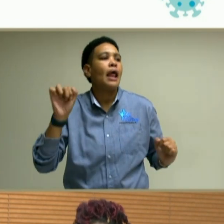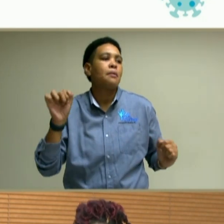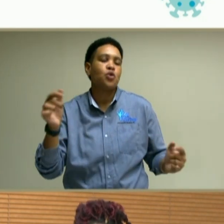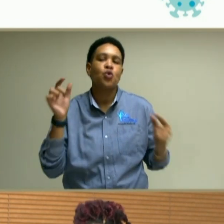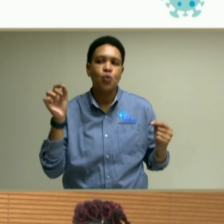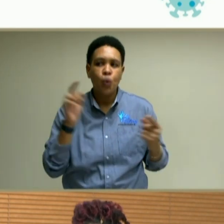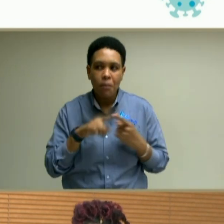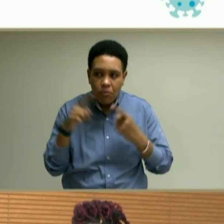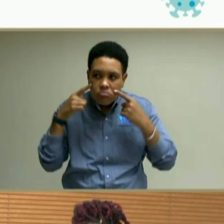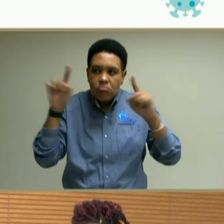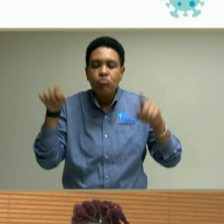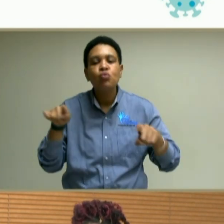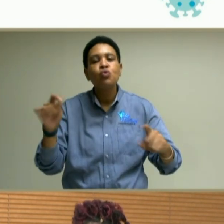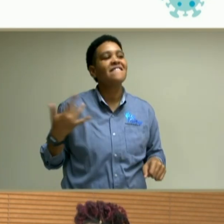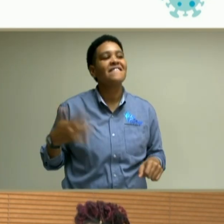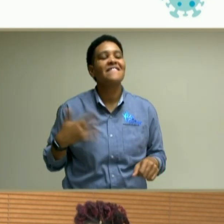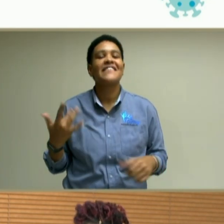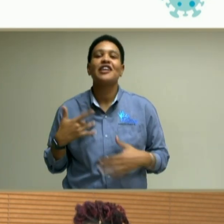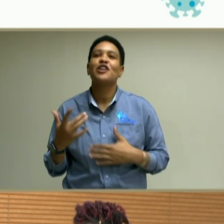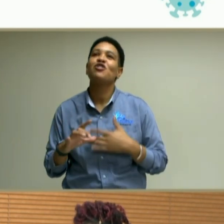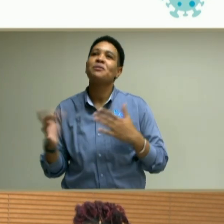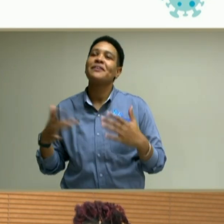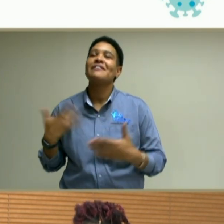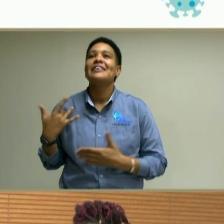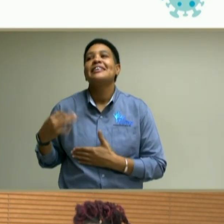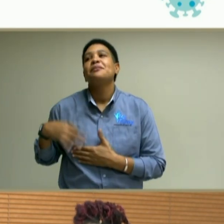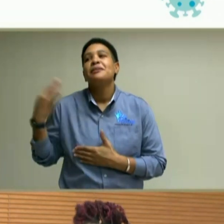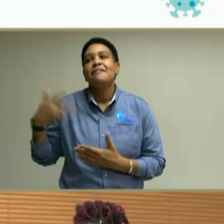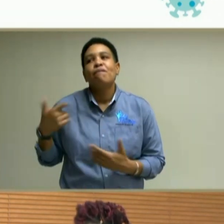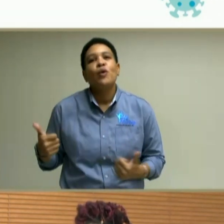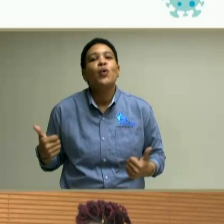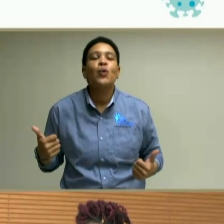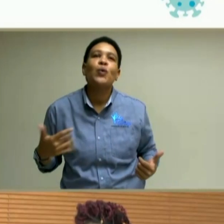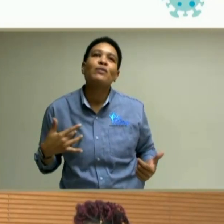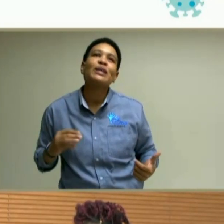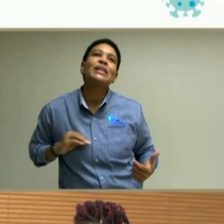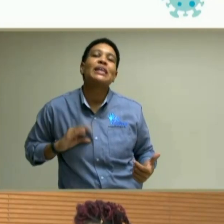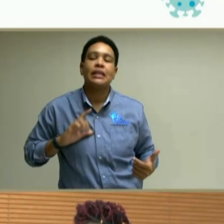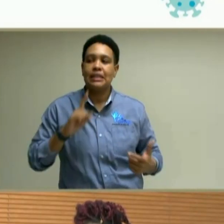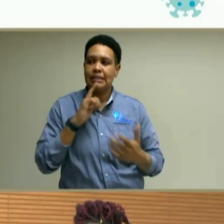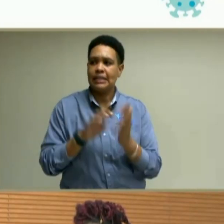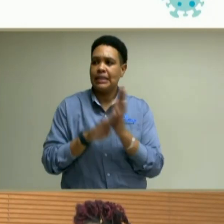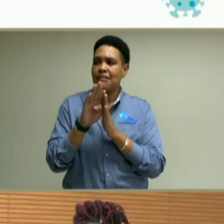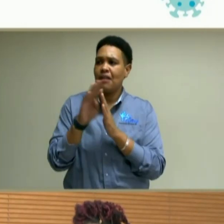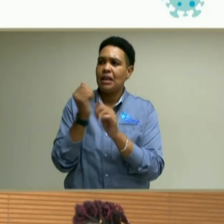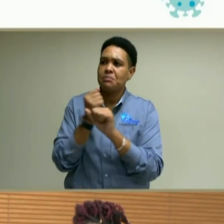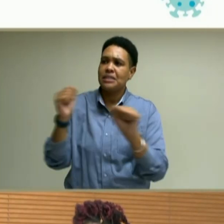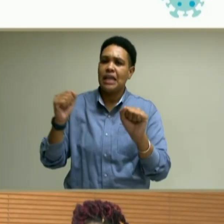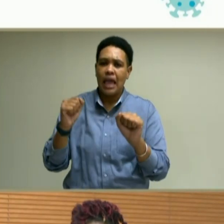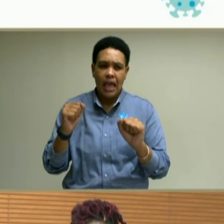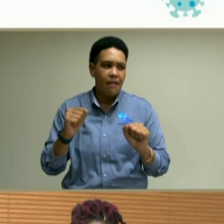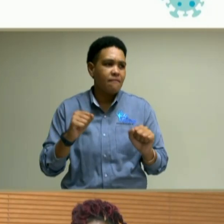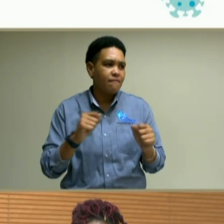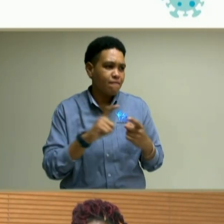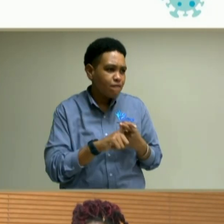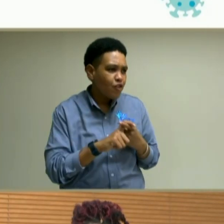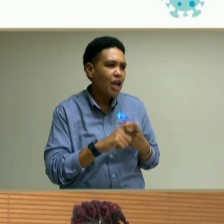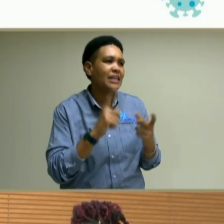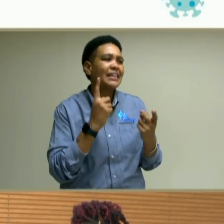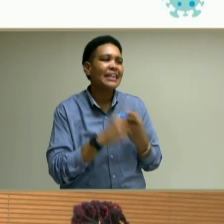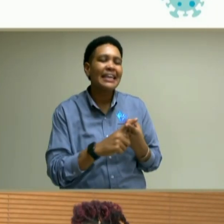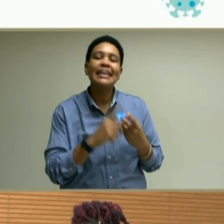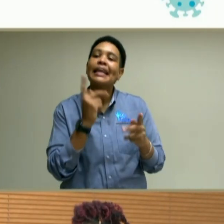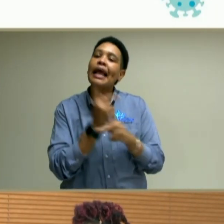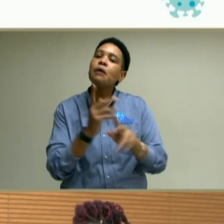to do and accomplish during this time. She is suggesting that we develop a close circle of friends. Keep in contact